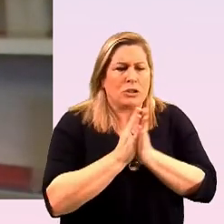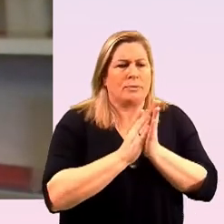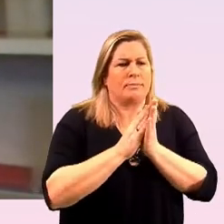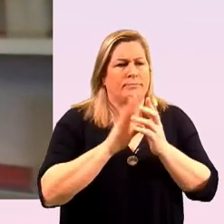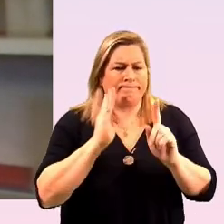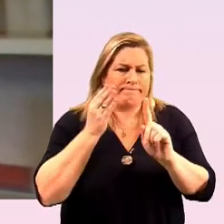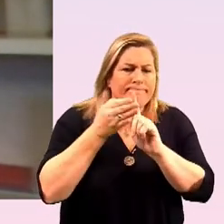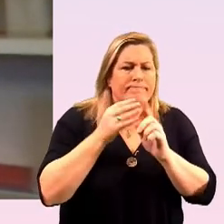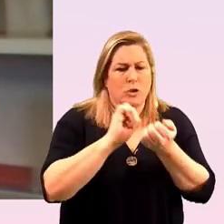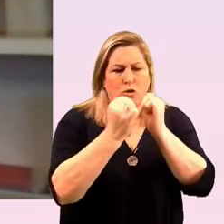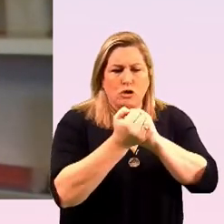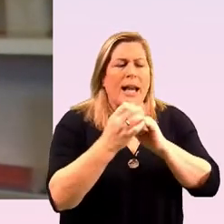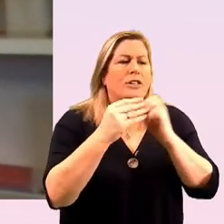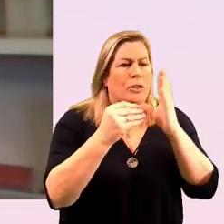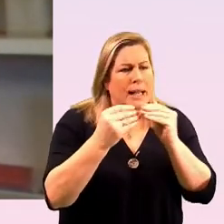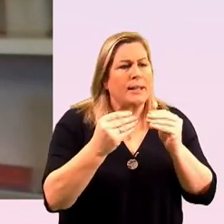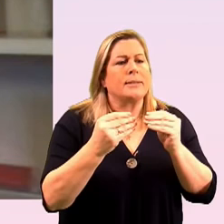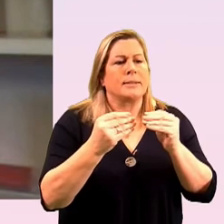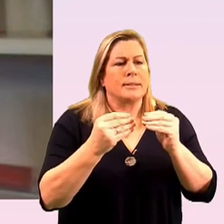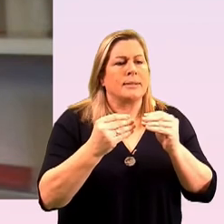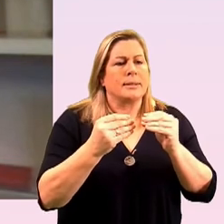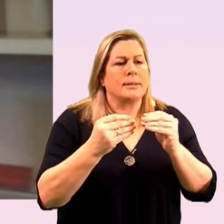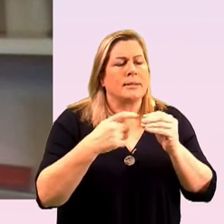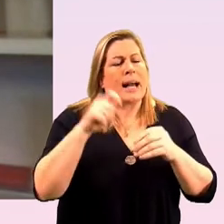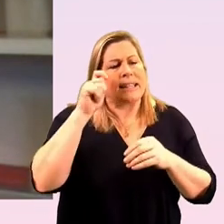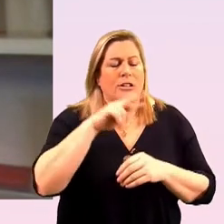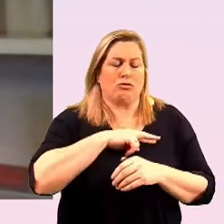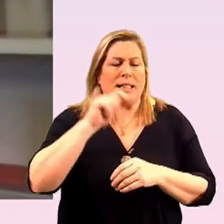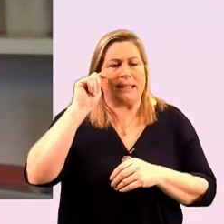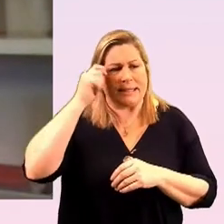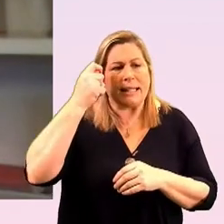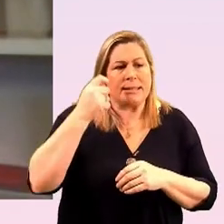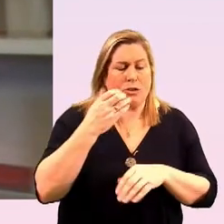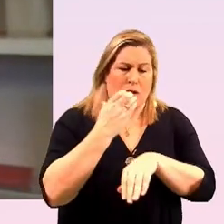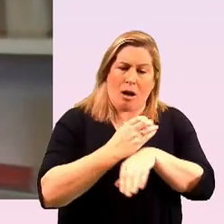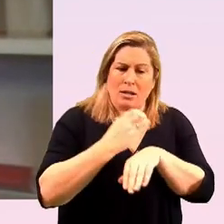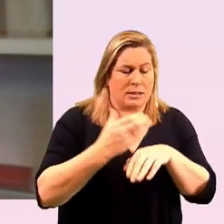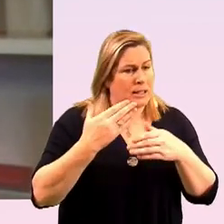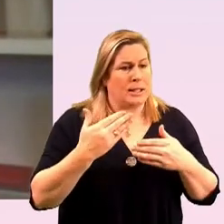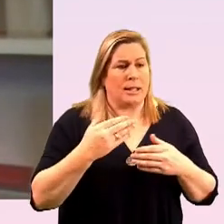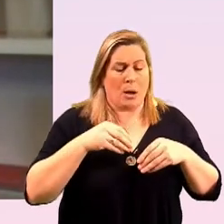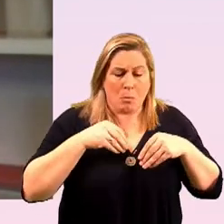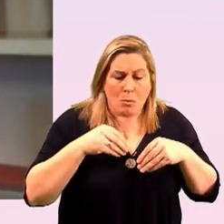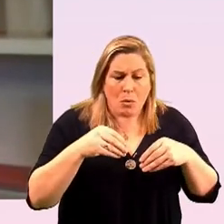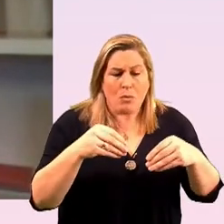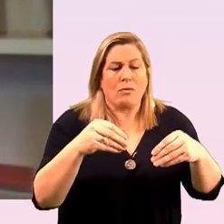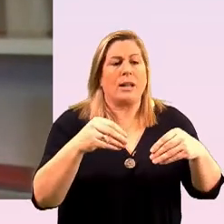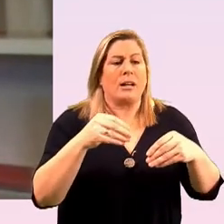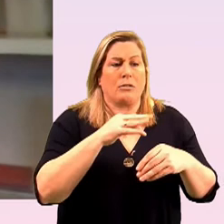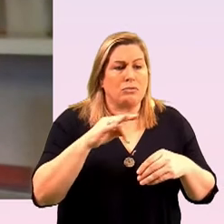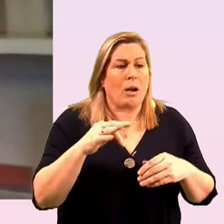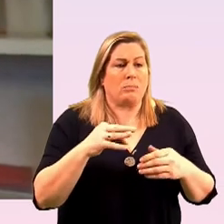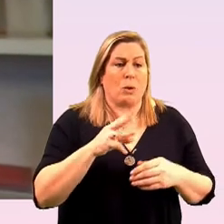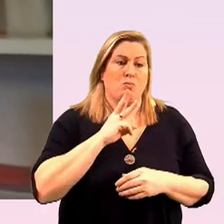to change things. I think the real test is kind of constantly moving it from words